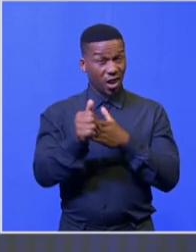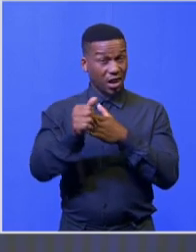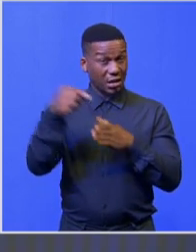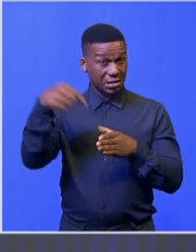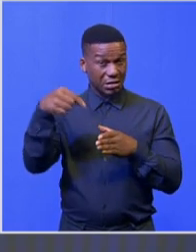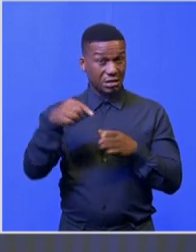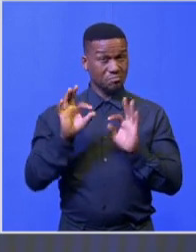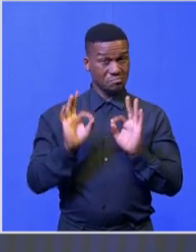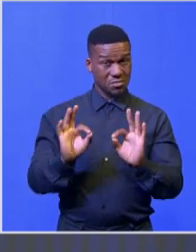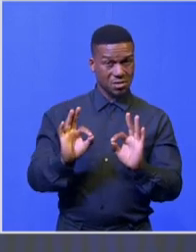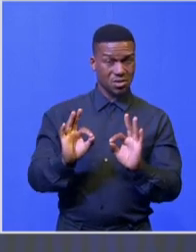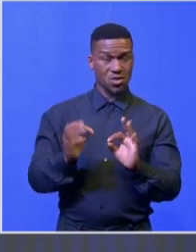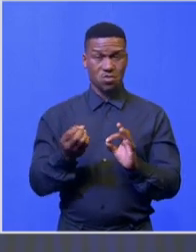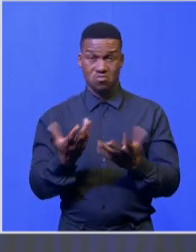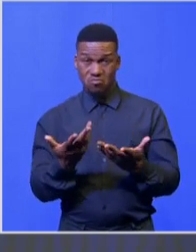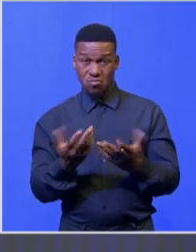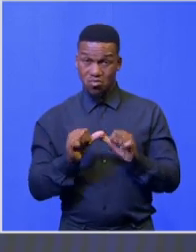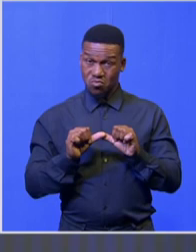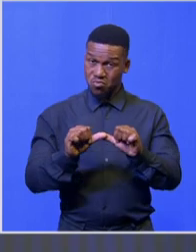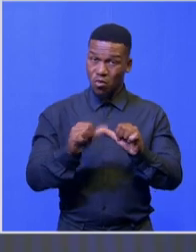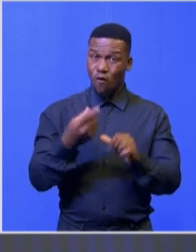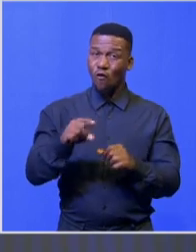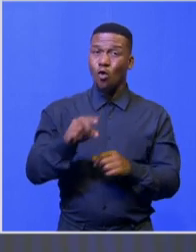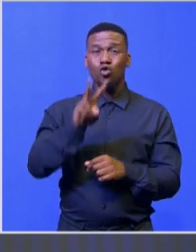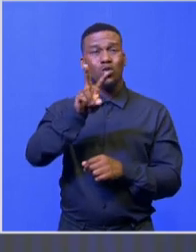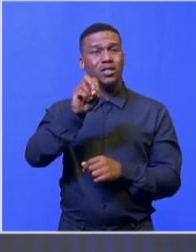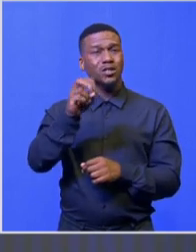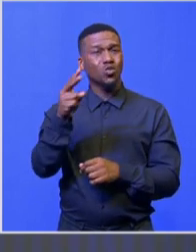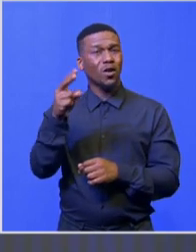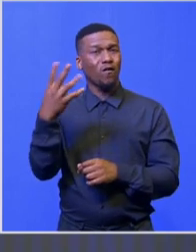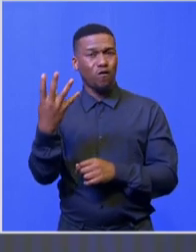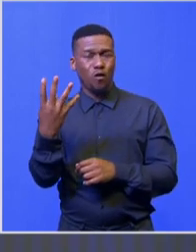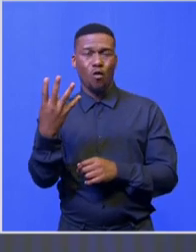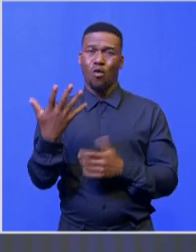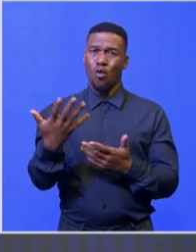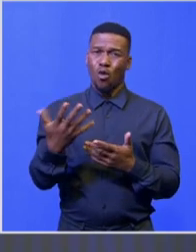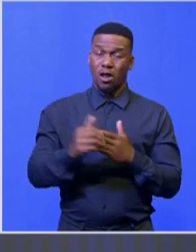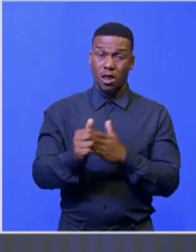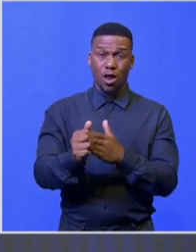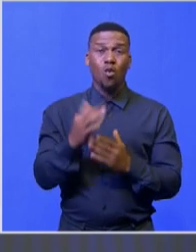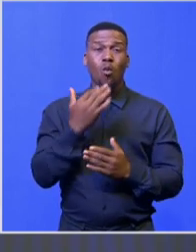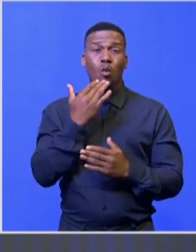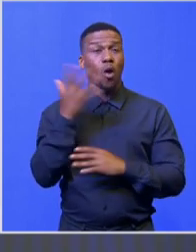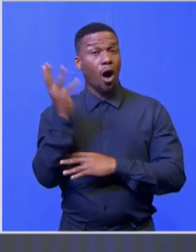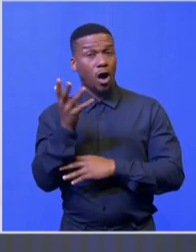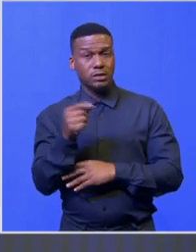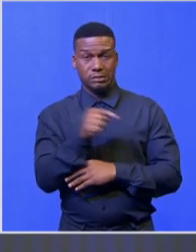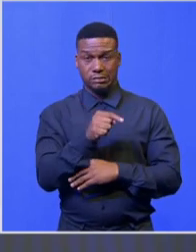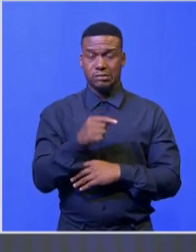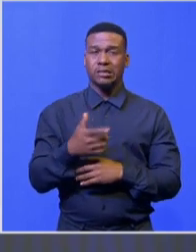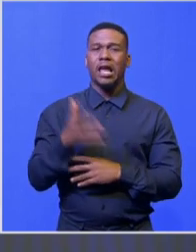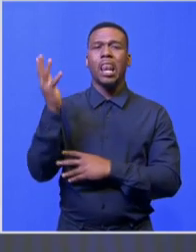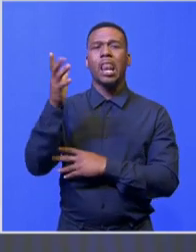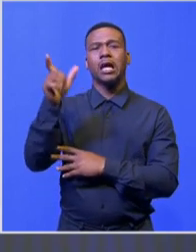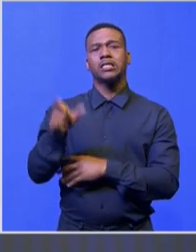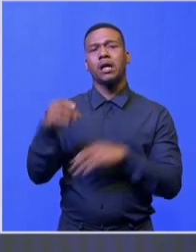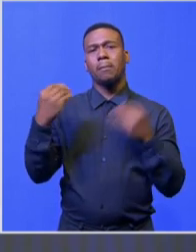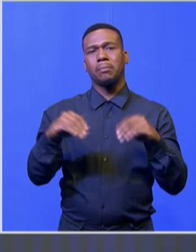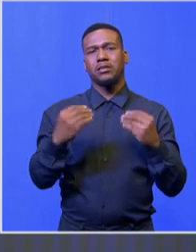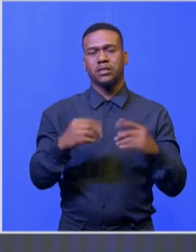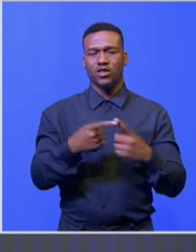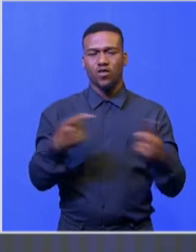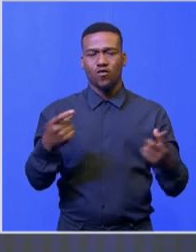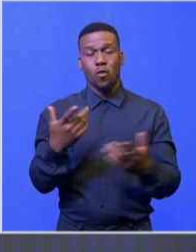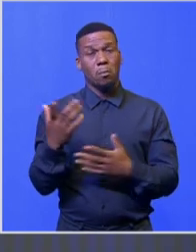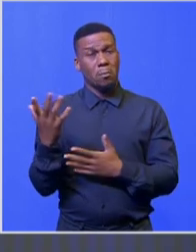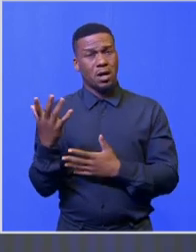good stead for the 2024 elections? Well, to answer that question, we are joined by business lecturer at Cape Peninsula University of Technology, Dr. M.K. Zwakala,